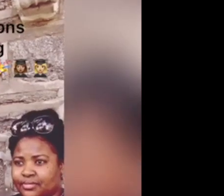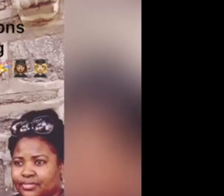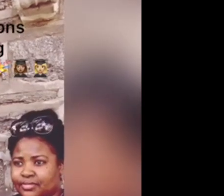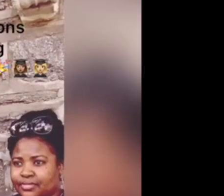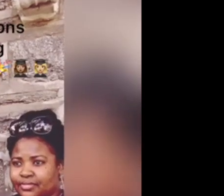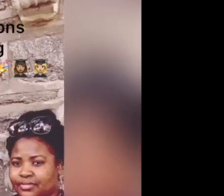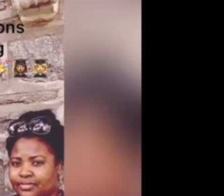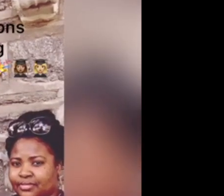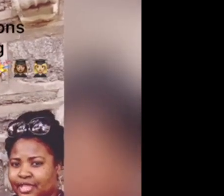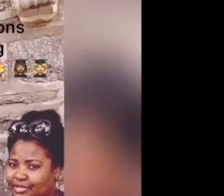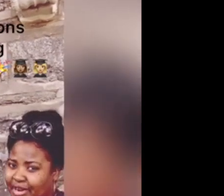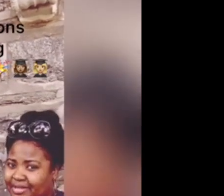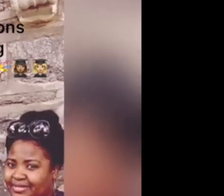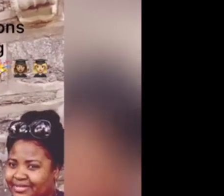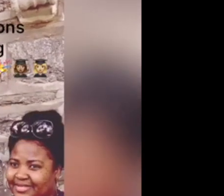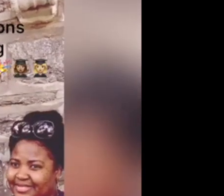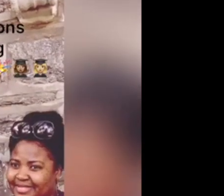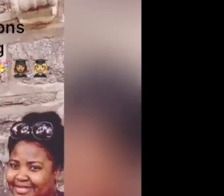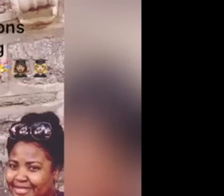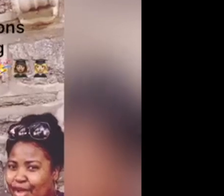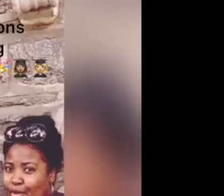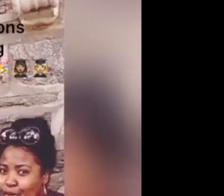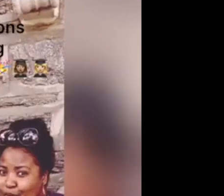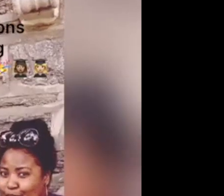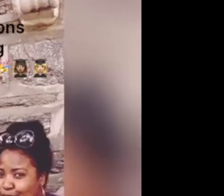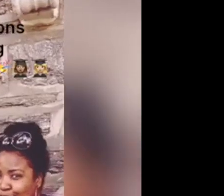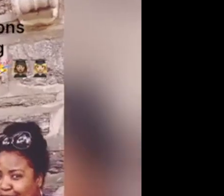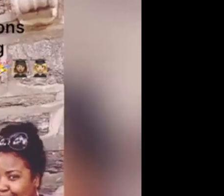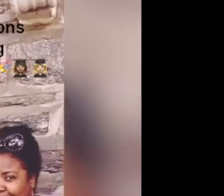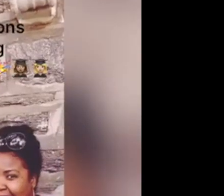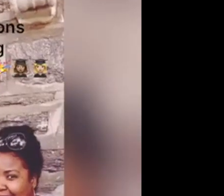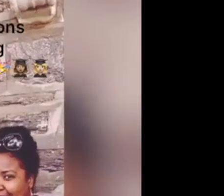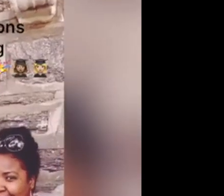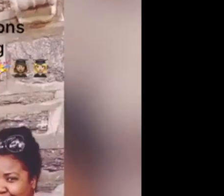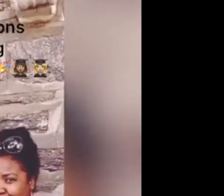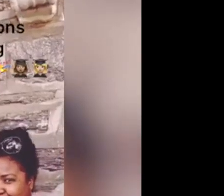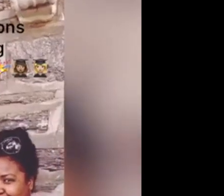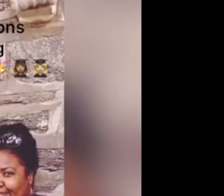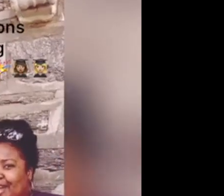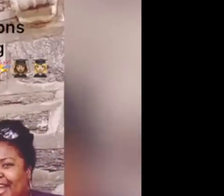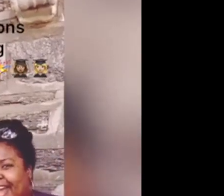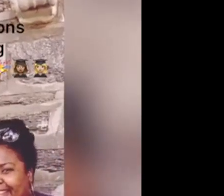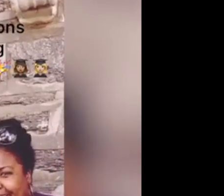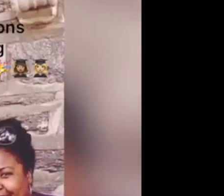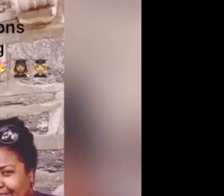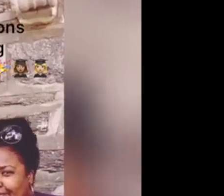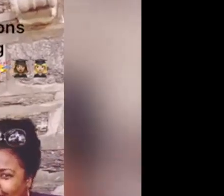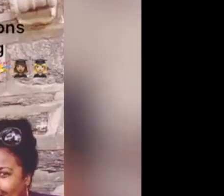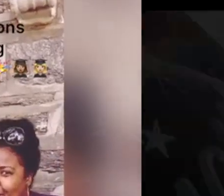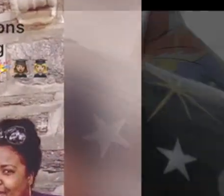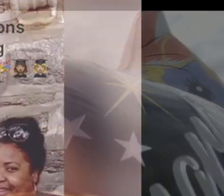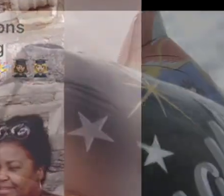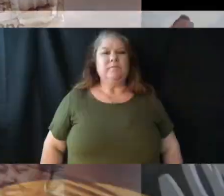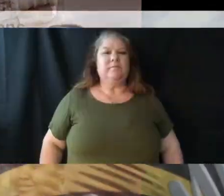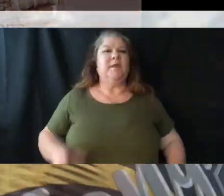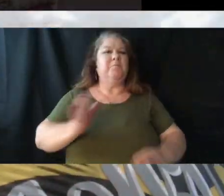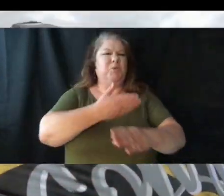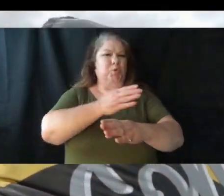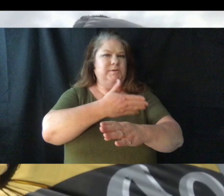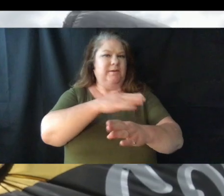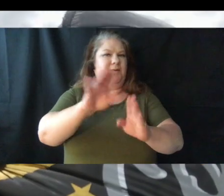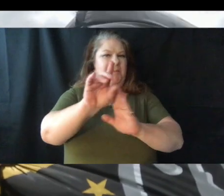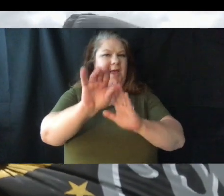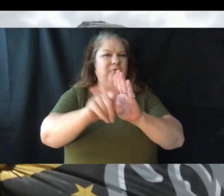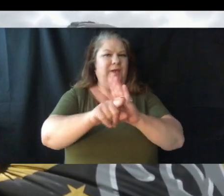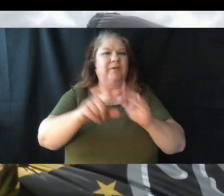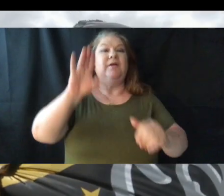in all that you do. That's but right. Congratulations! Woo! Girls, woo! High girls! Y'all got this! Keep going!